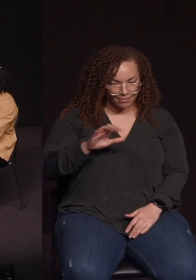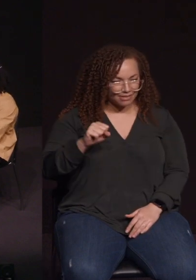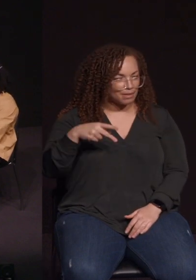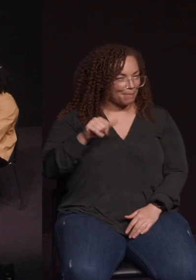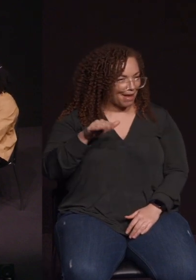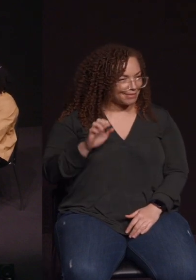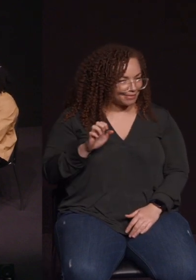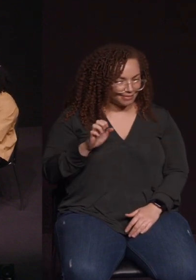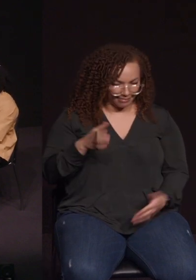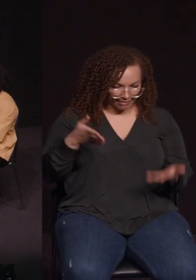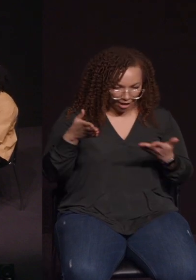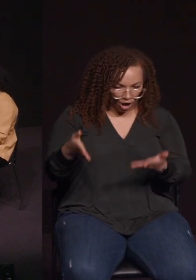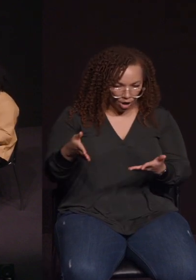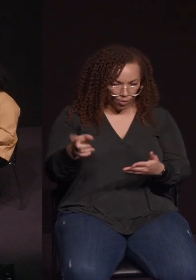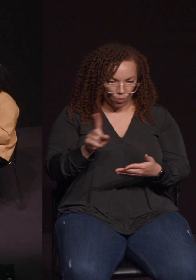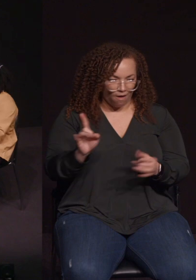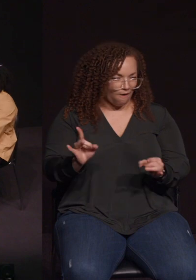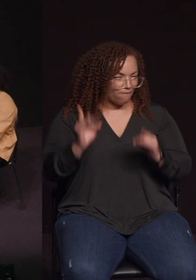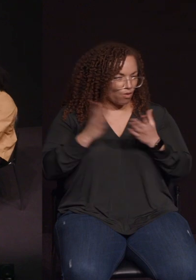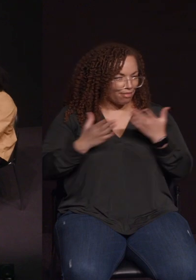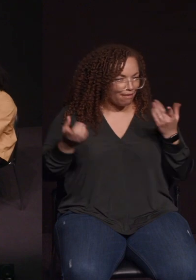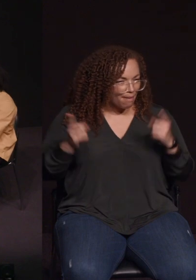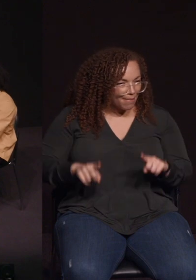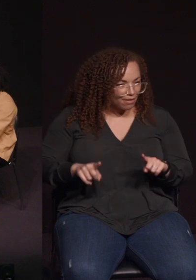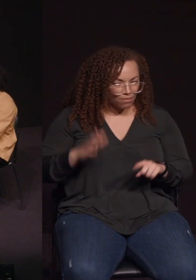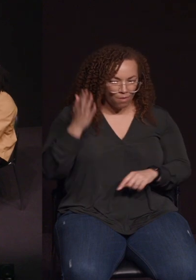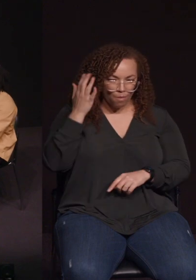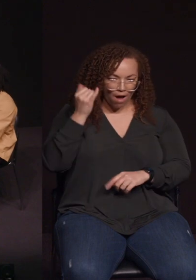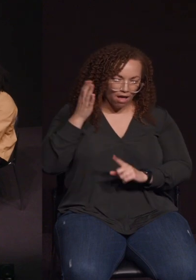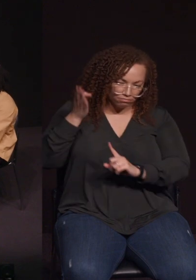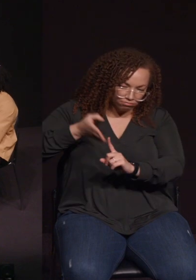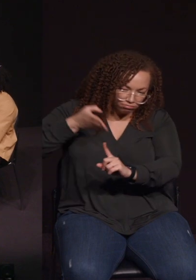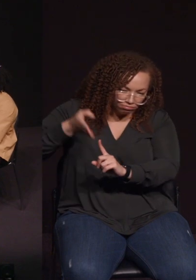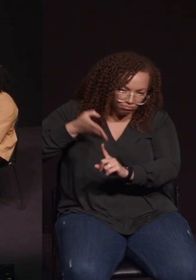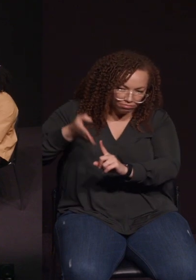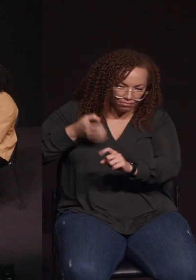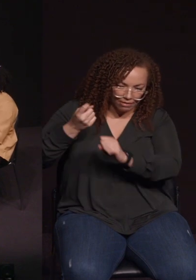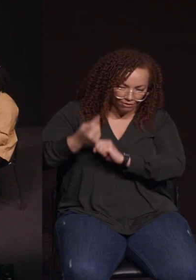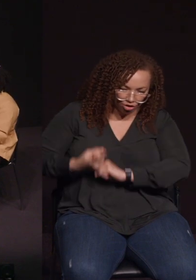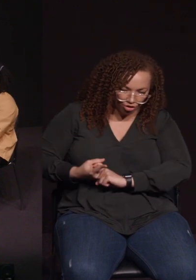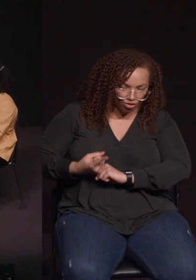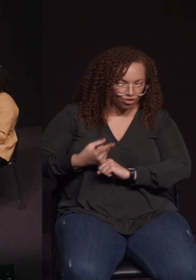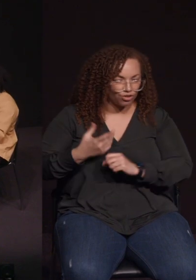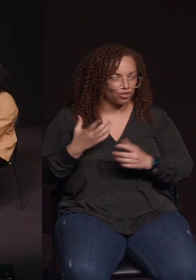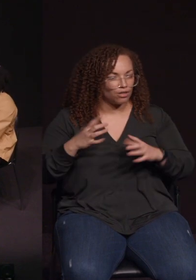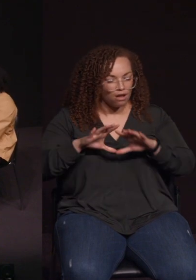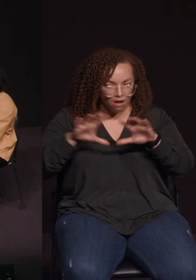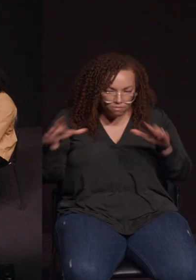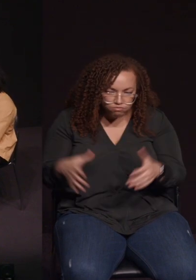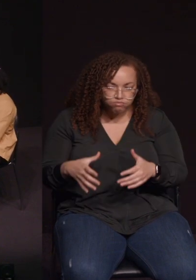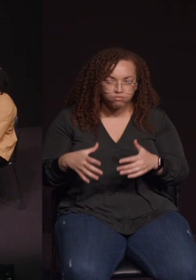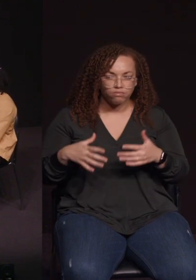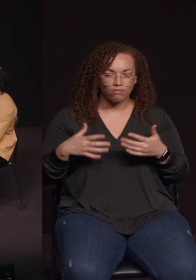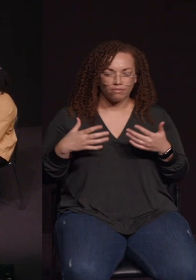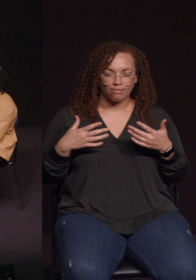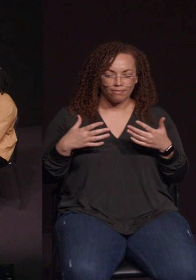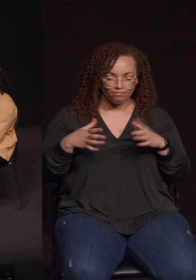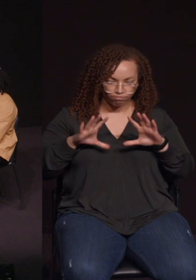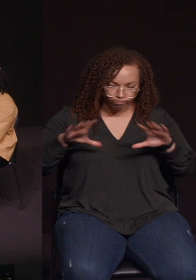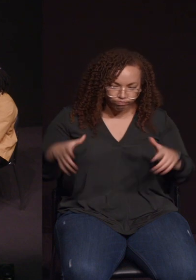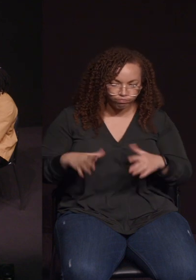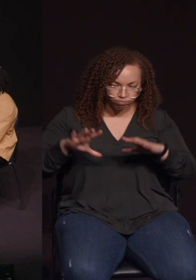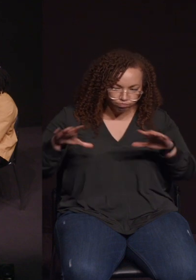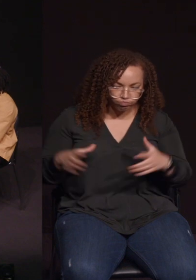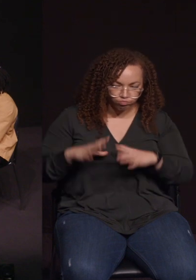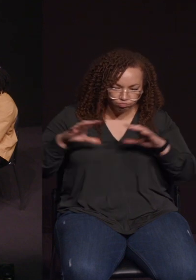of tragedy, right? To continue to go to that place every year, to convene and gather y'all's community there.